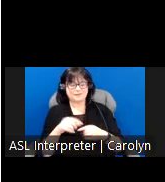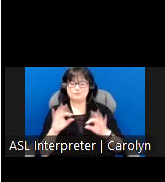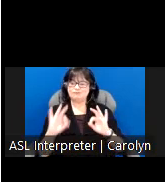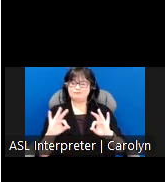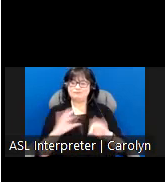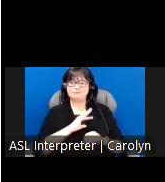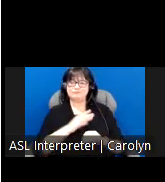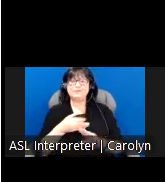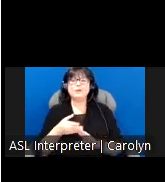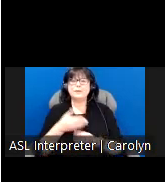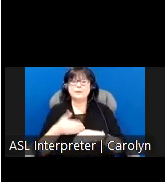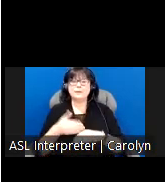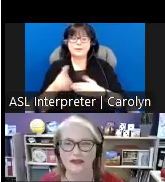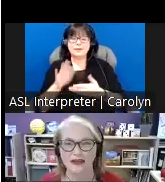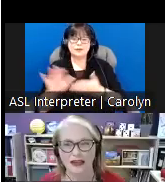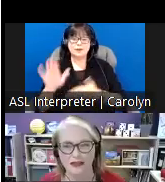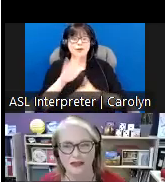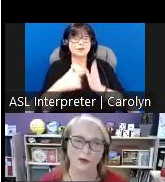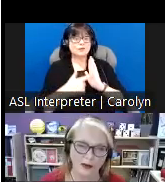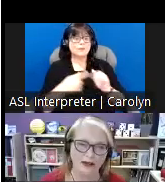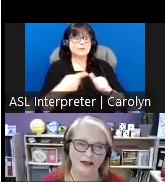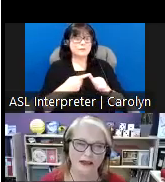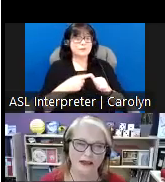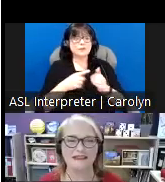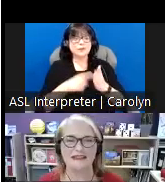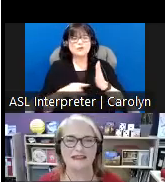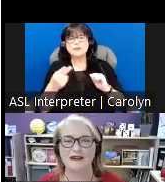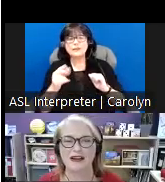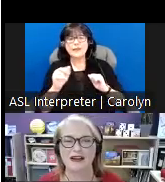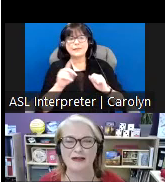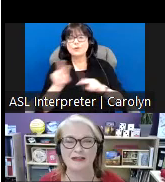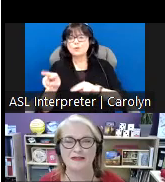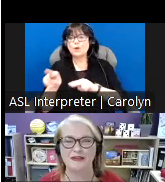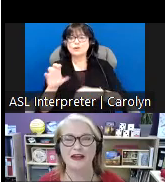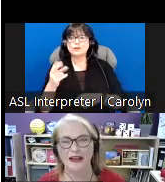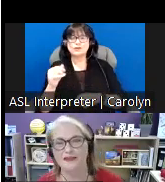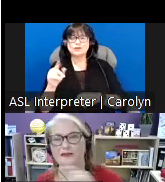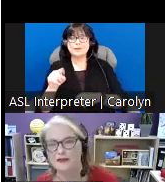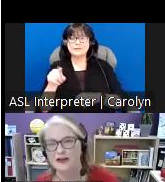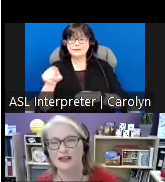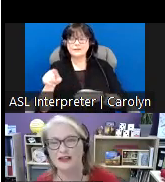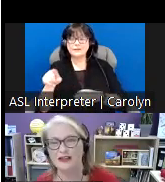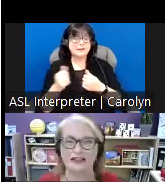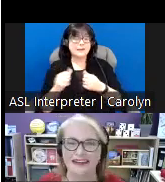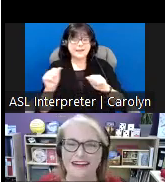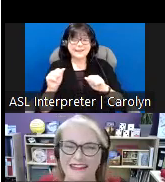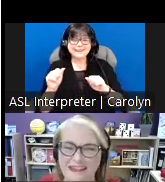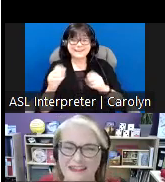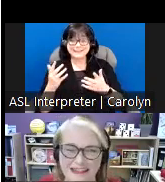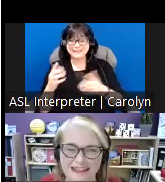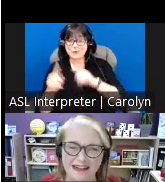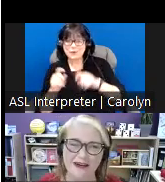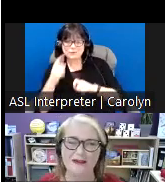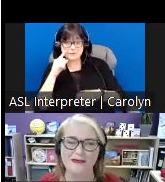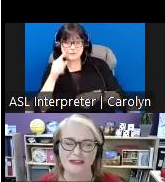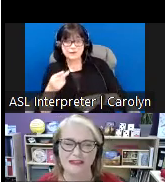college LBS representative, I want to check in with Heather from Quill to see if there are any questions for Heather from Sioux College in the